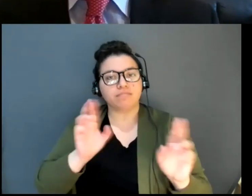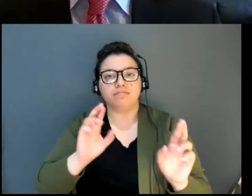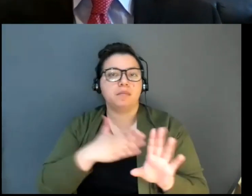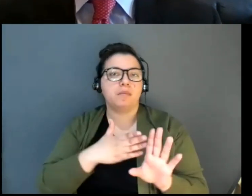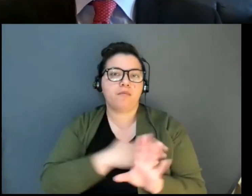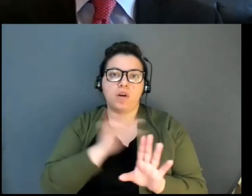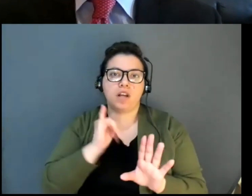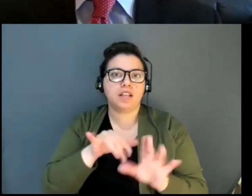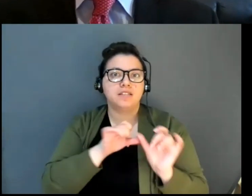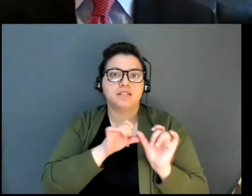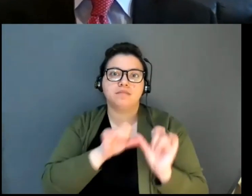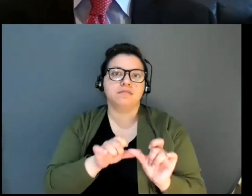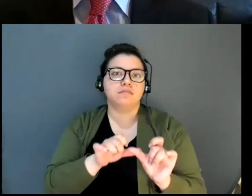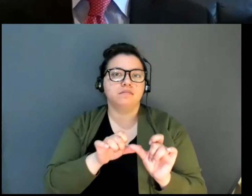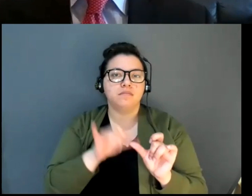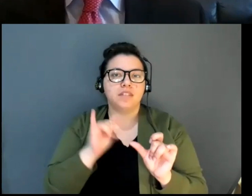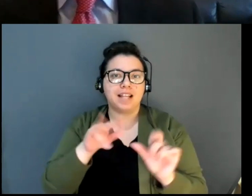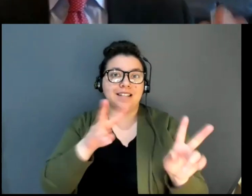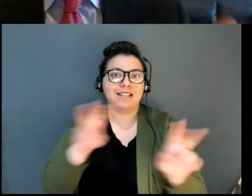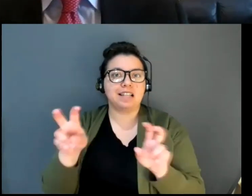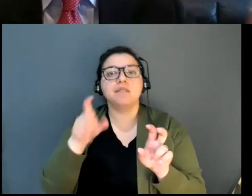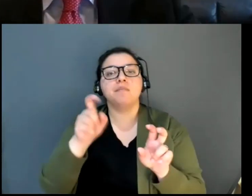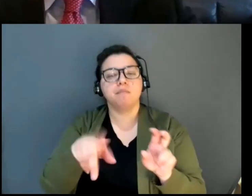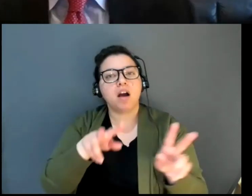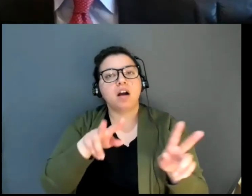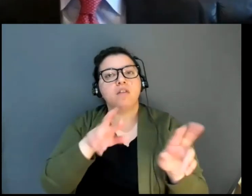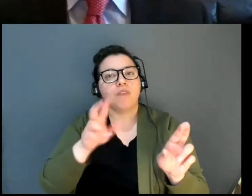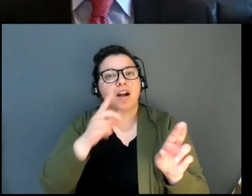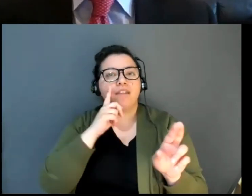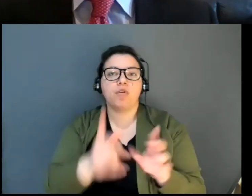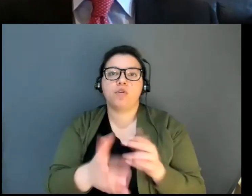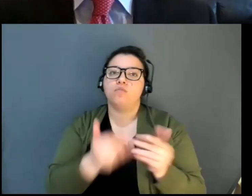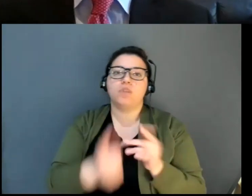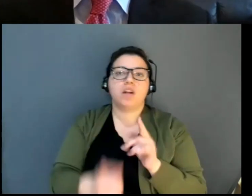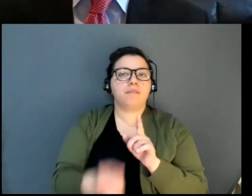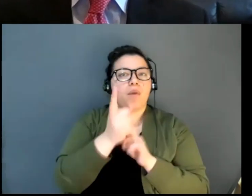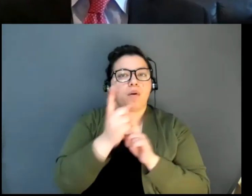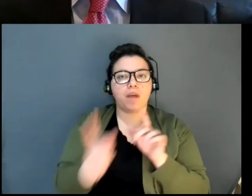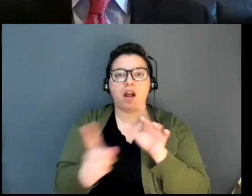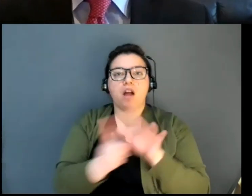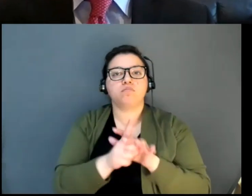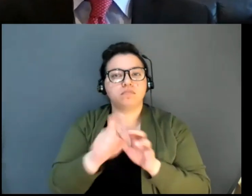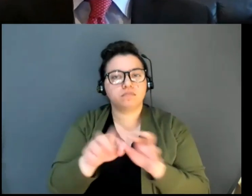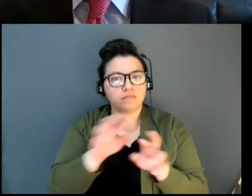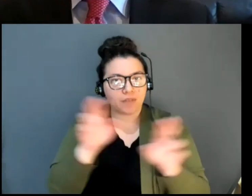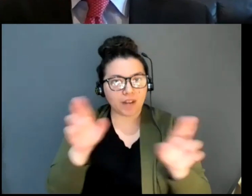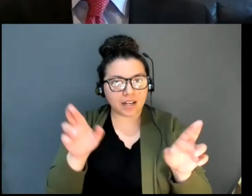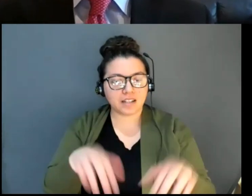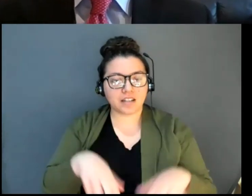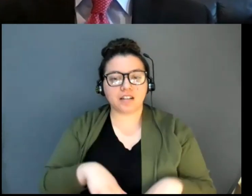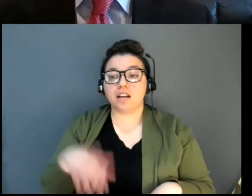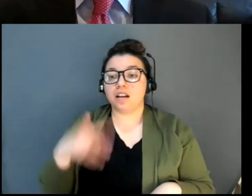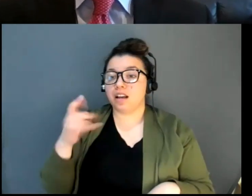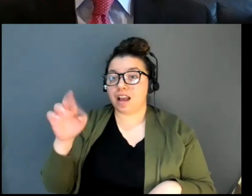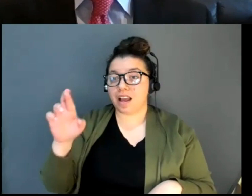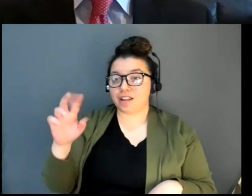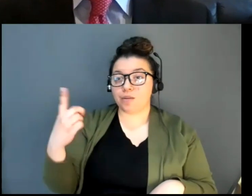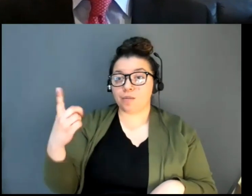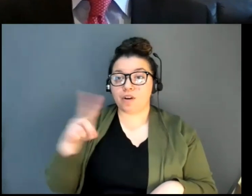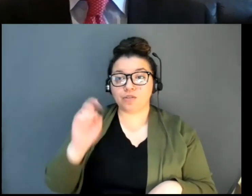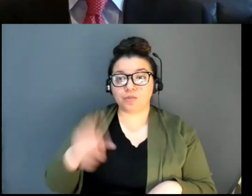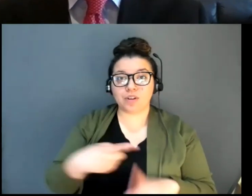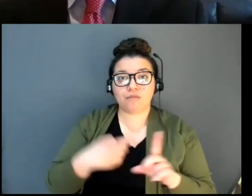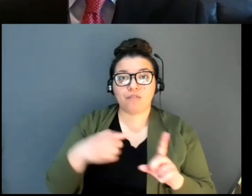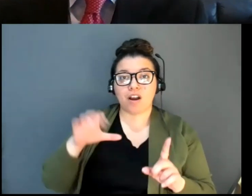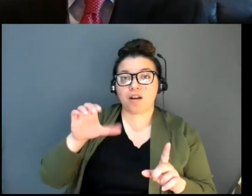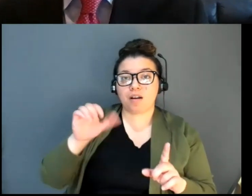today, is just being ready for the moment. I have a question I'll pose to Heather from Cade Riddle. And Cade, I appreciate your